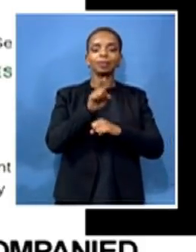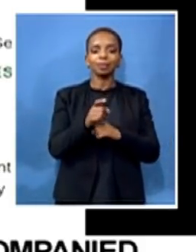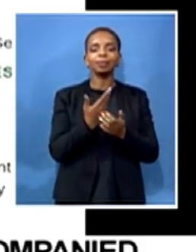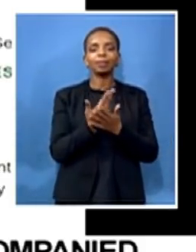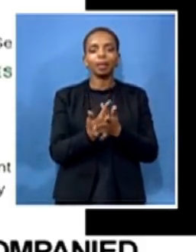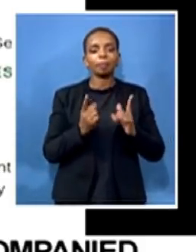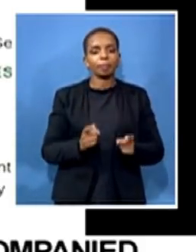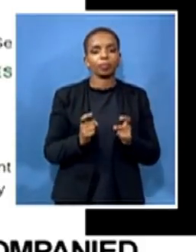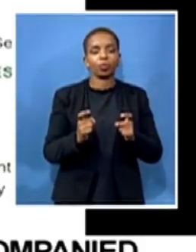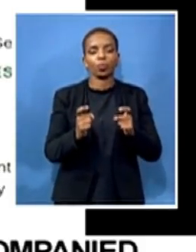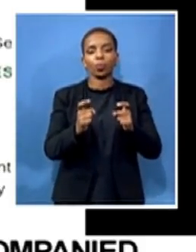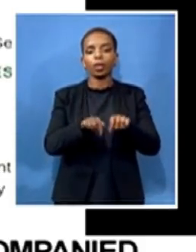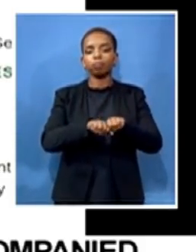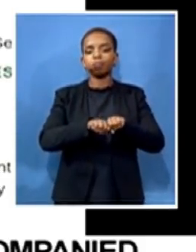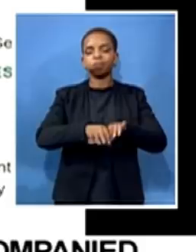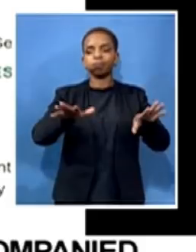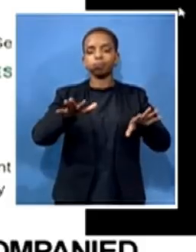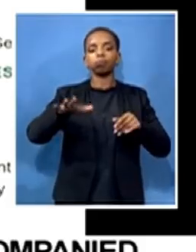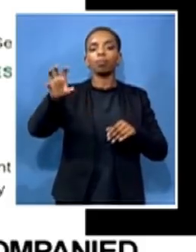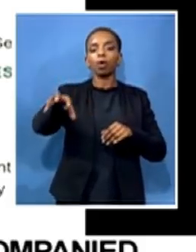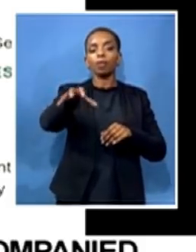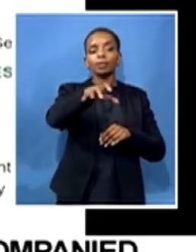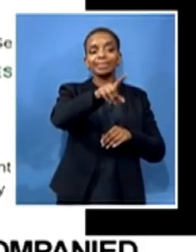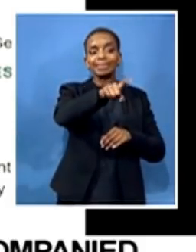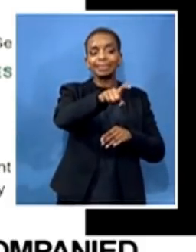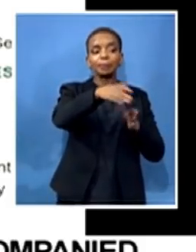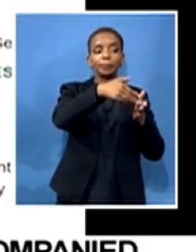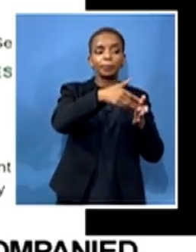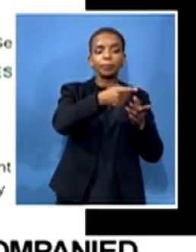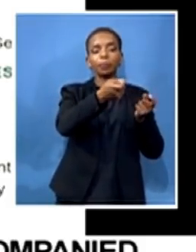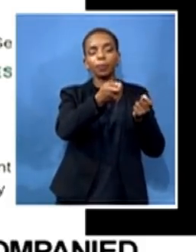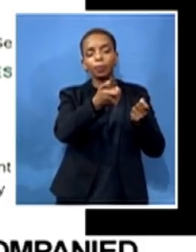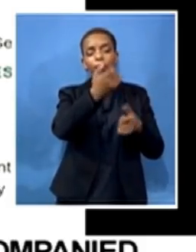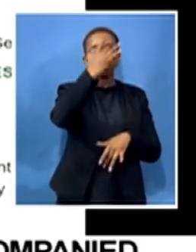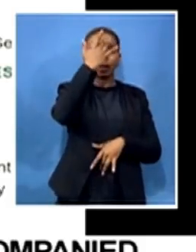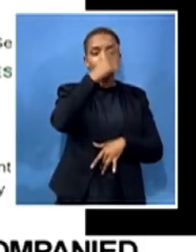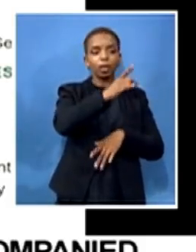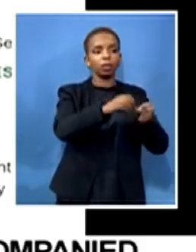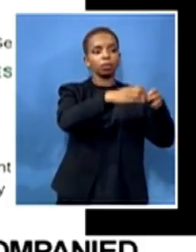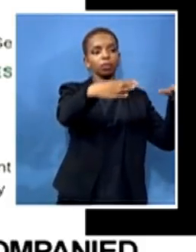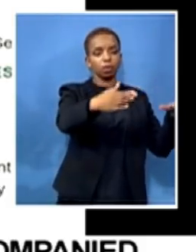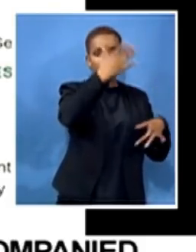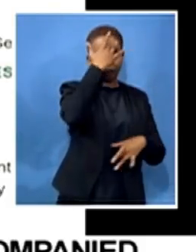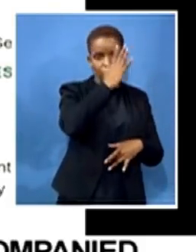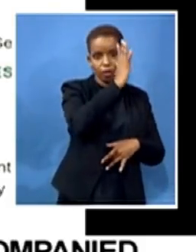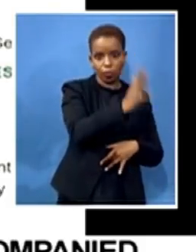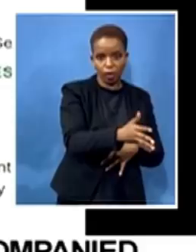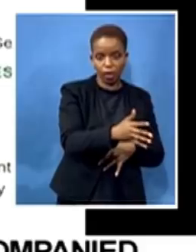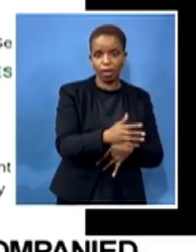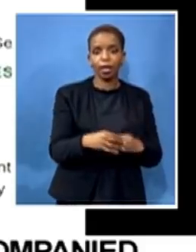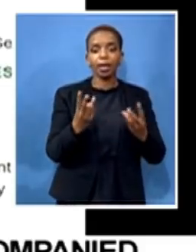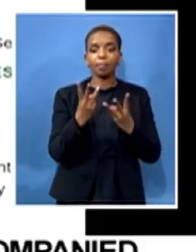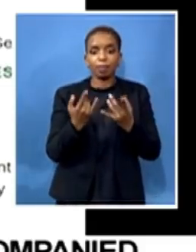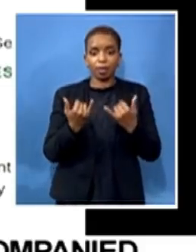now. If we allow people who are coming back from work, from home, who are coming to work in all these